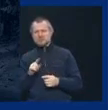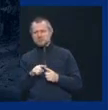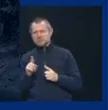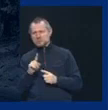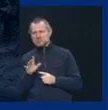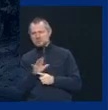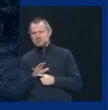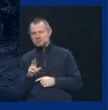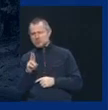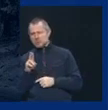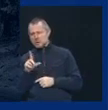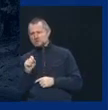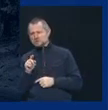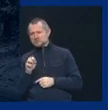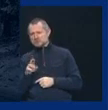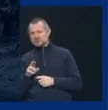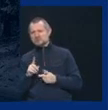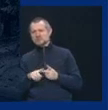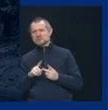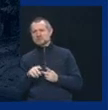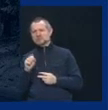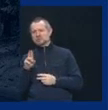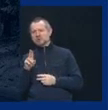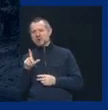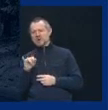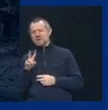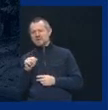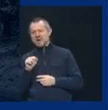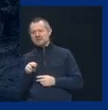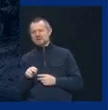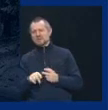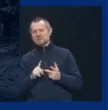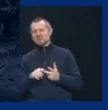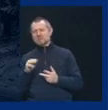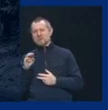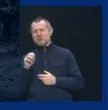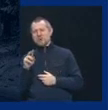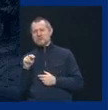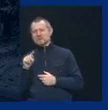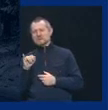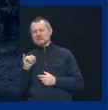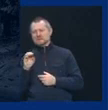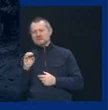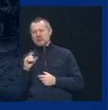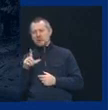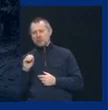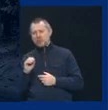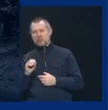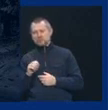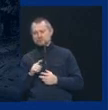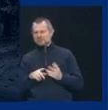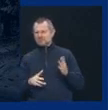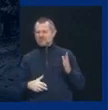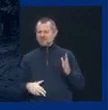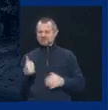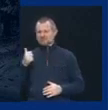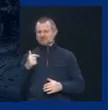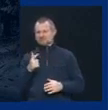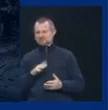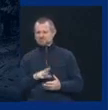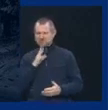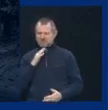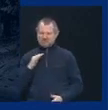it's like Monticello. Very specific that those areas are going to have the highest snowfall. I once